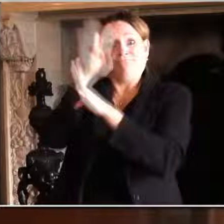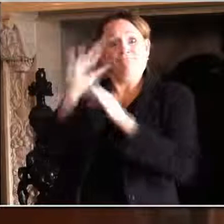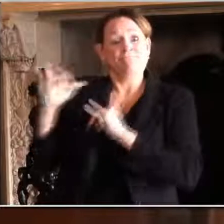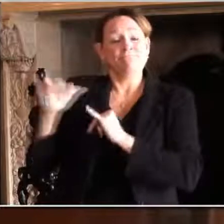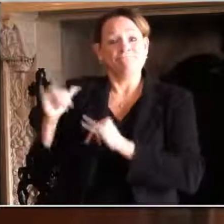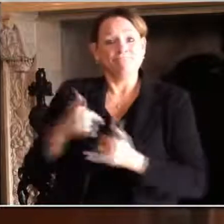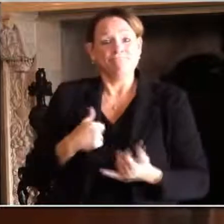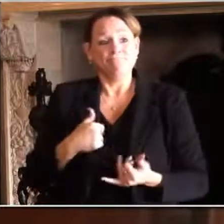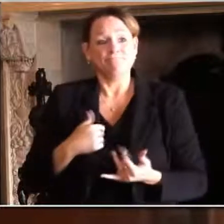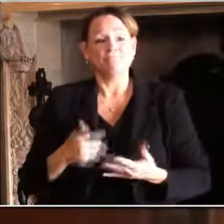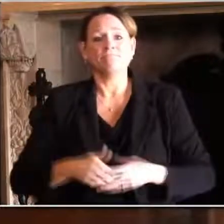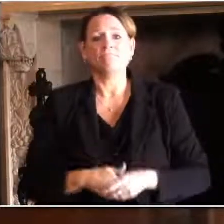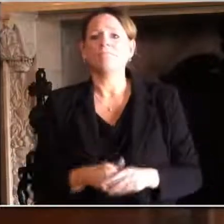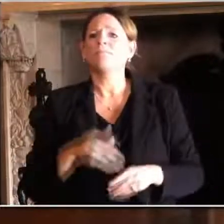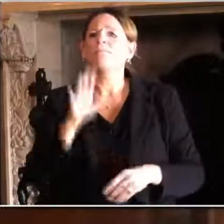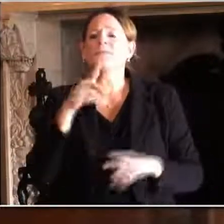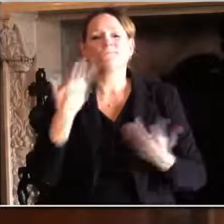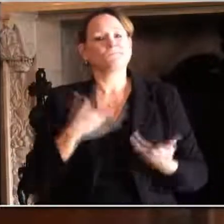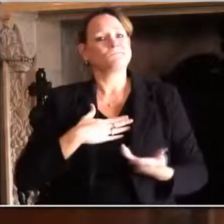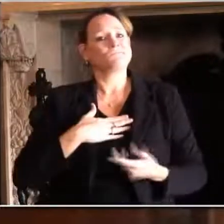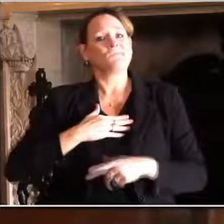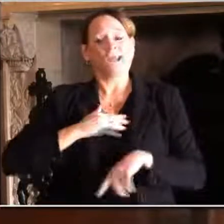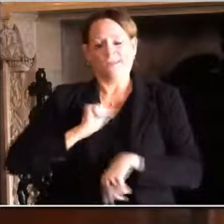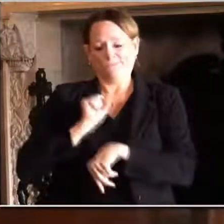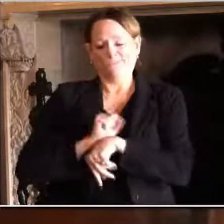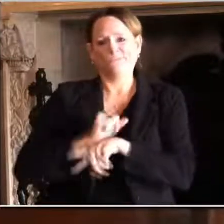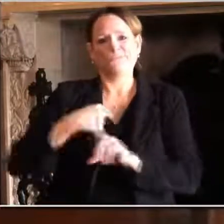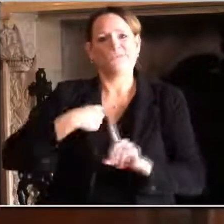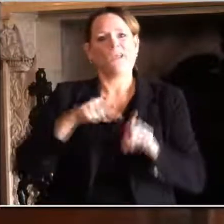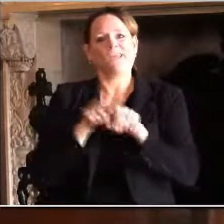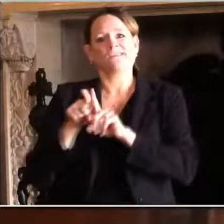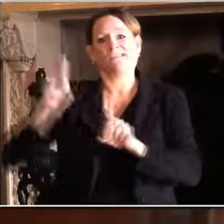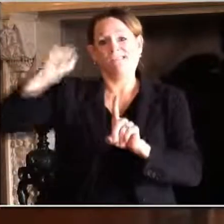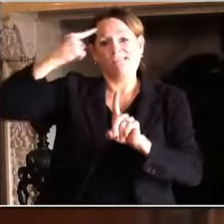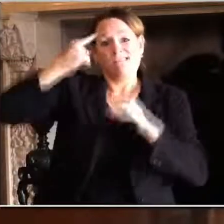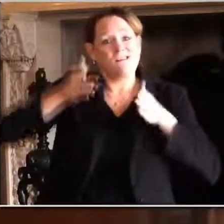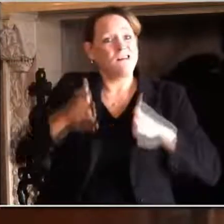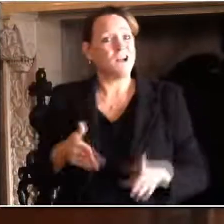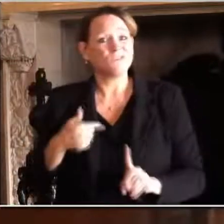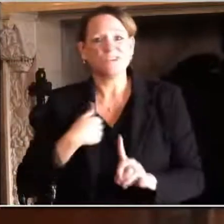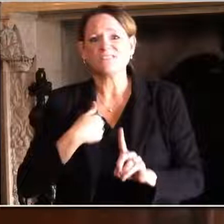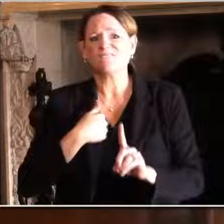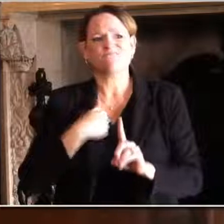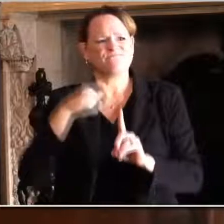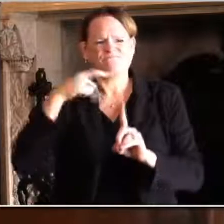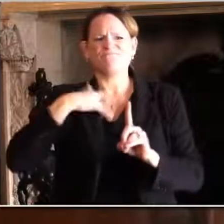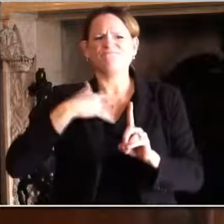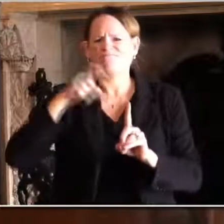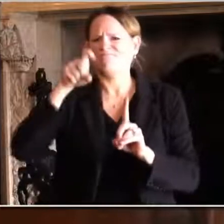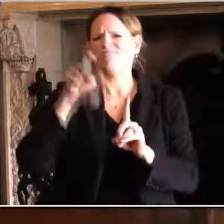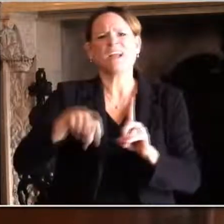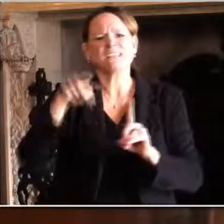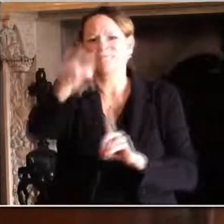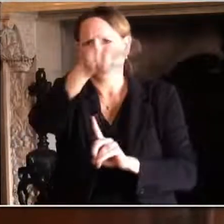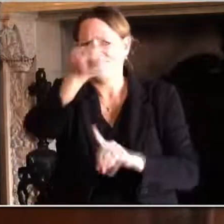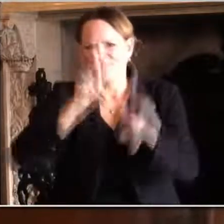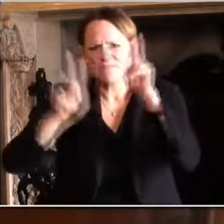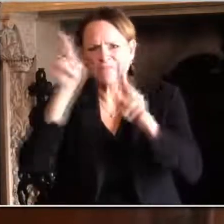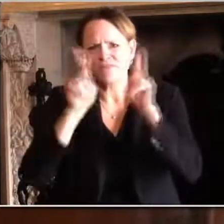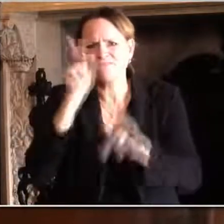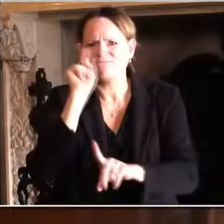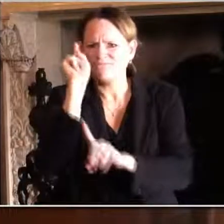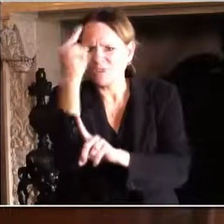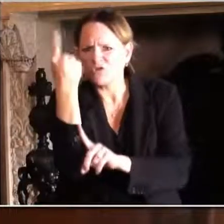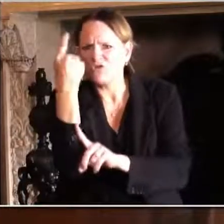to put people first, to do what's best for the people of our state, and to do everything I can to keep people healthy and